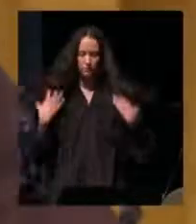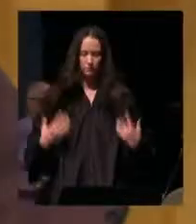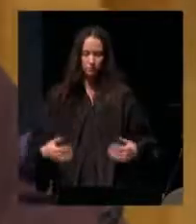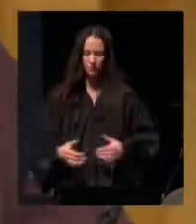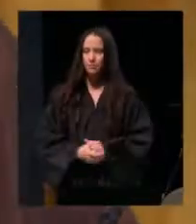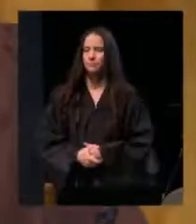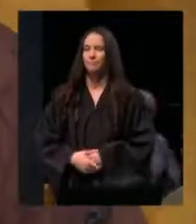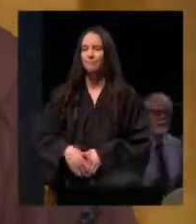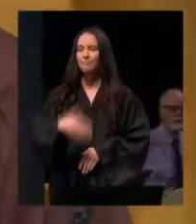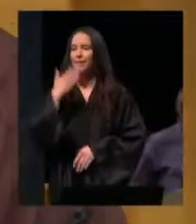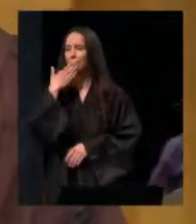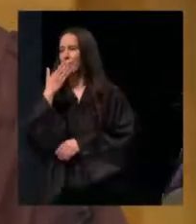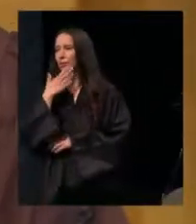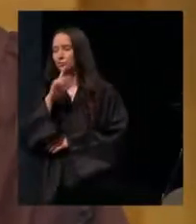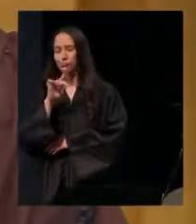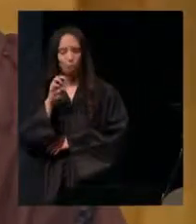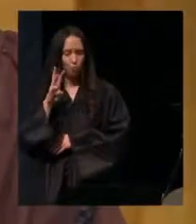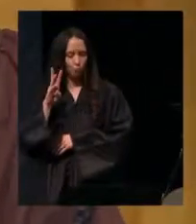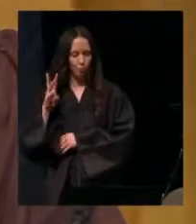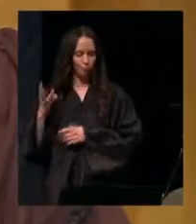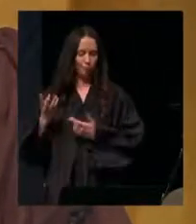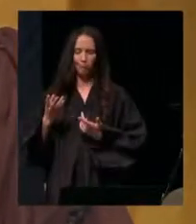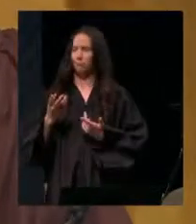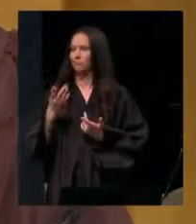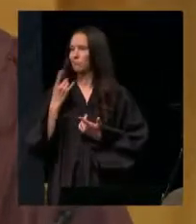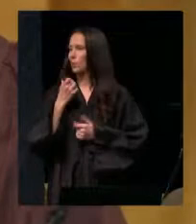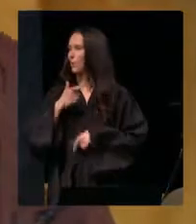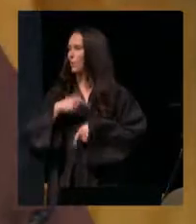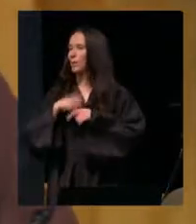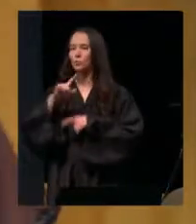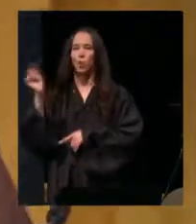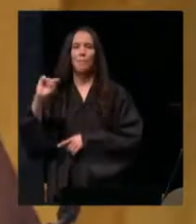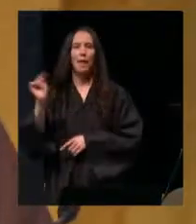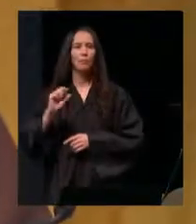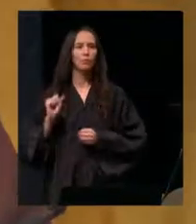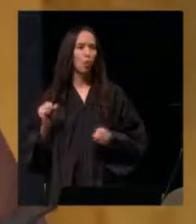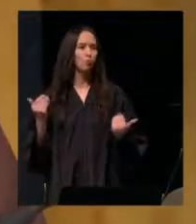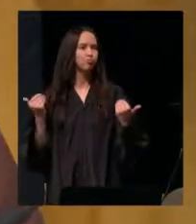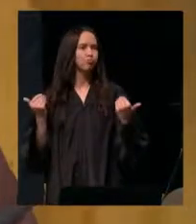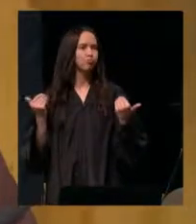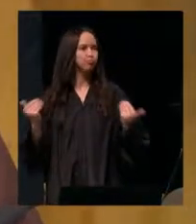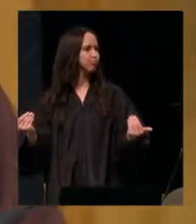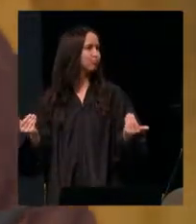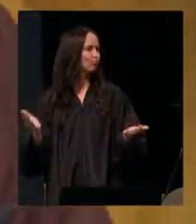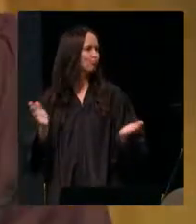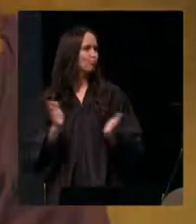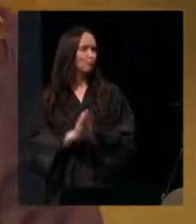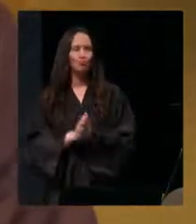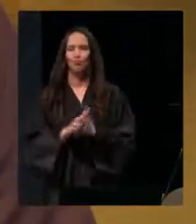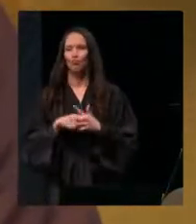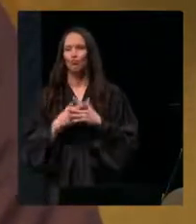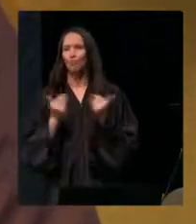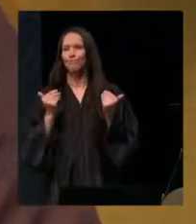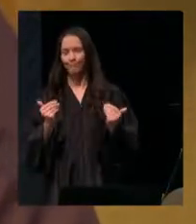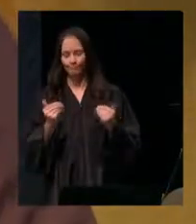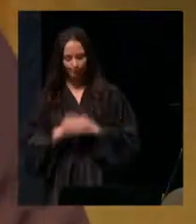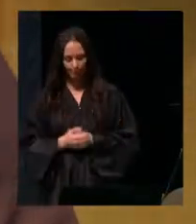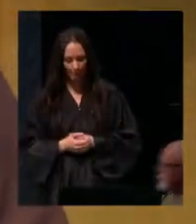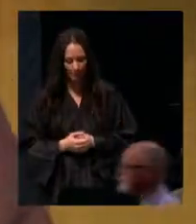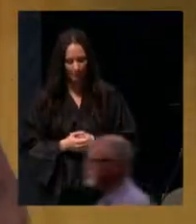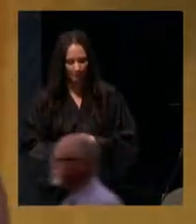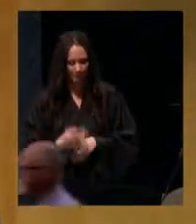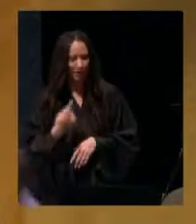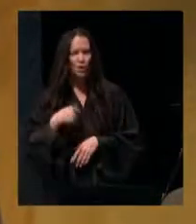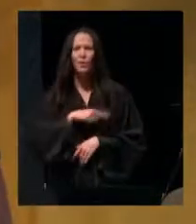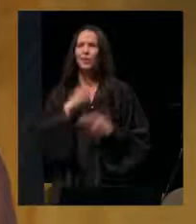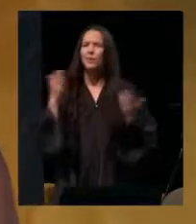Well, thanks, Drew. I suppose now's not the time to ask to go to the bathroom, so might as well get to it. We are